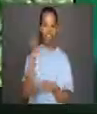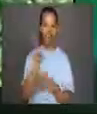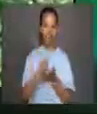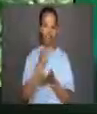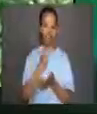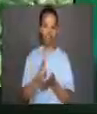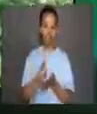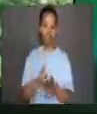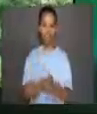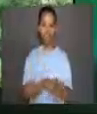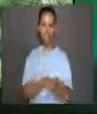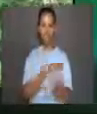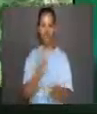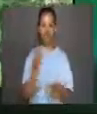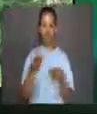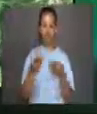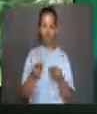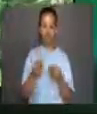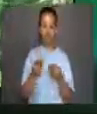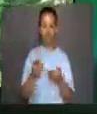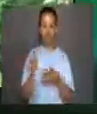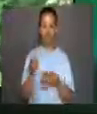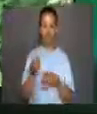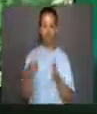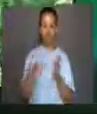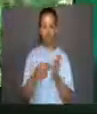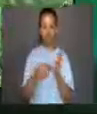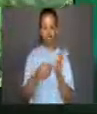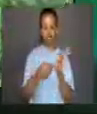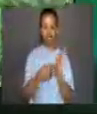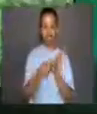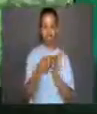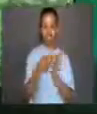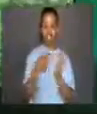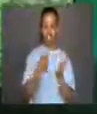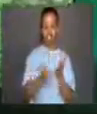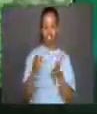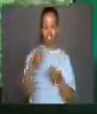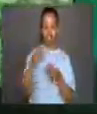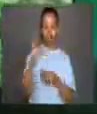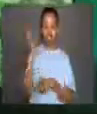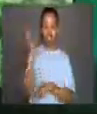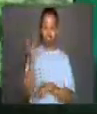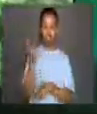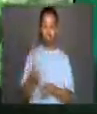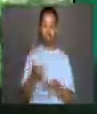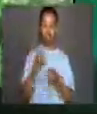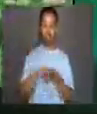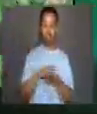The long, waxy needles of coniferous trees are